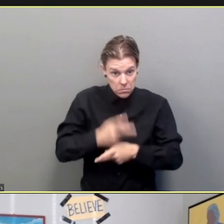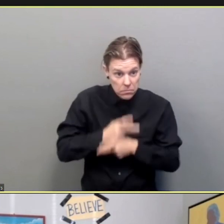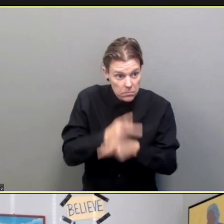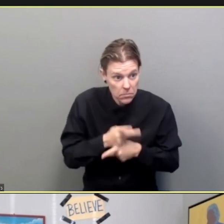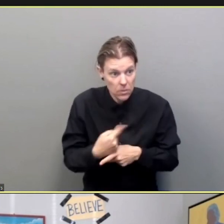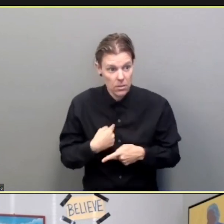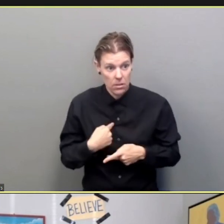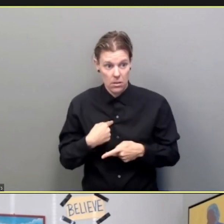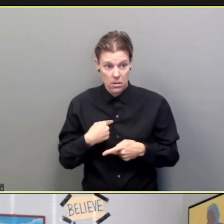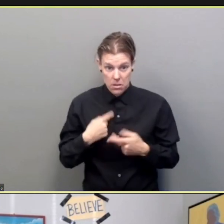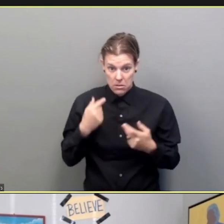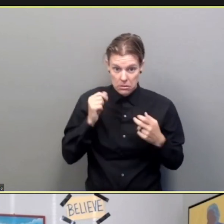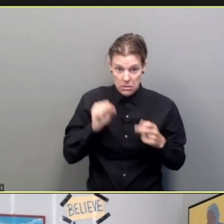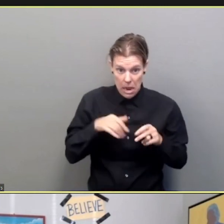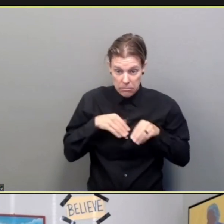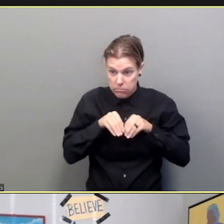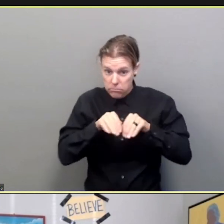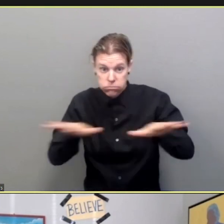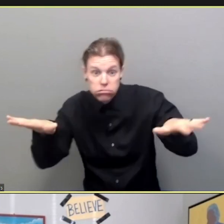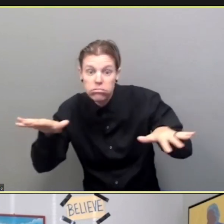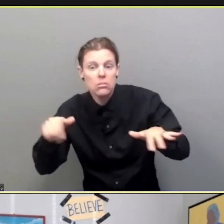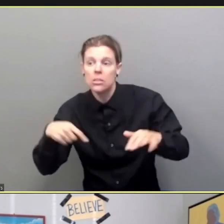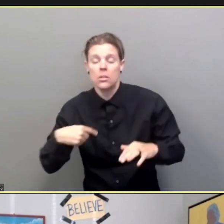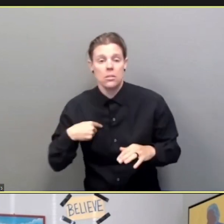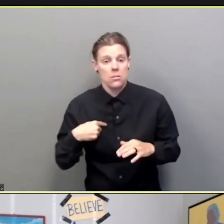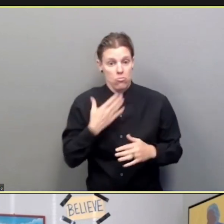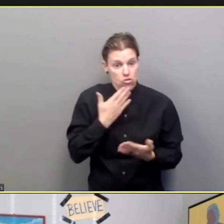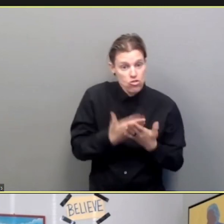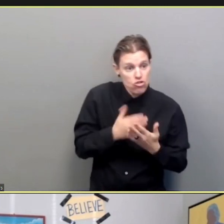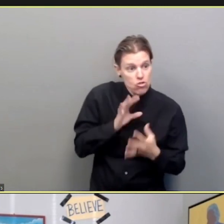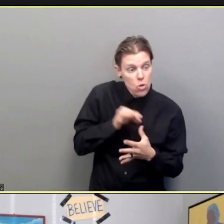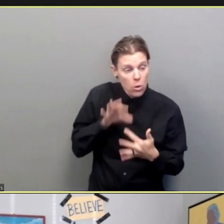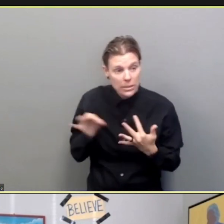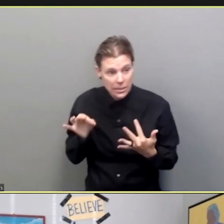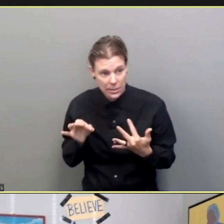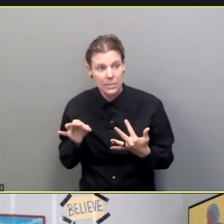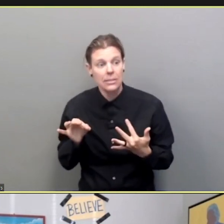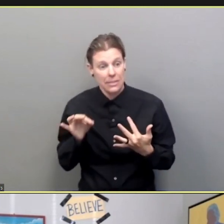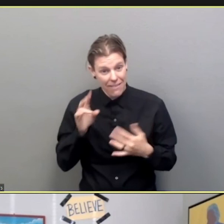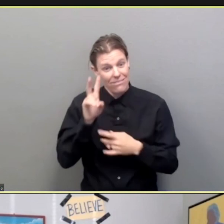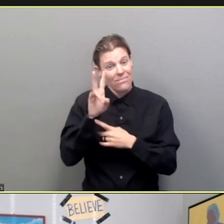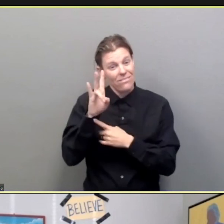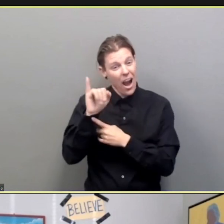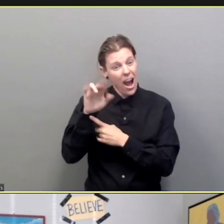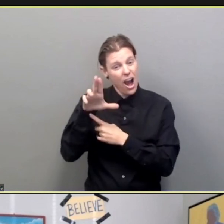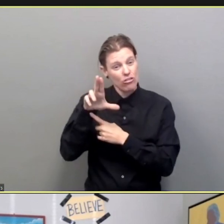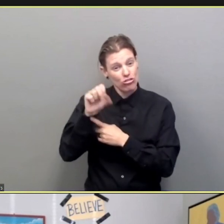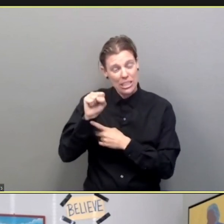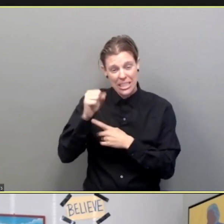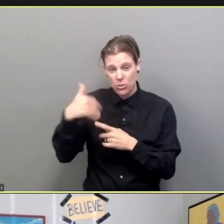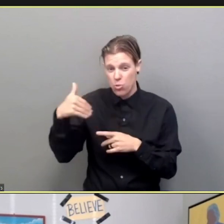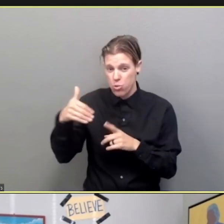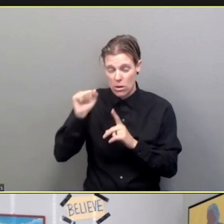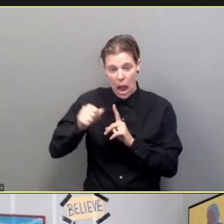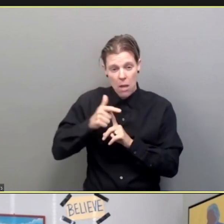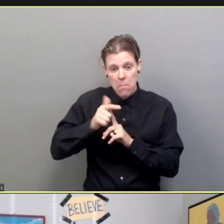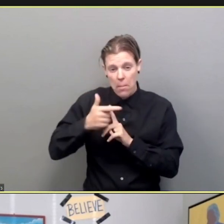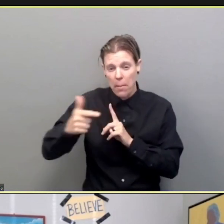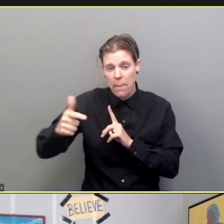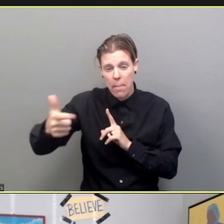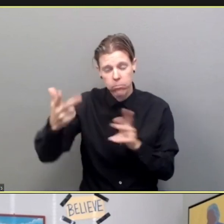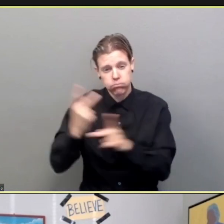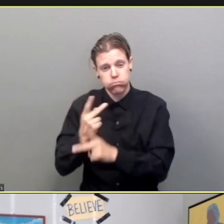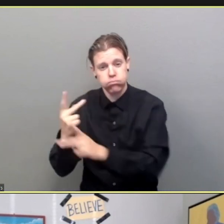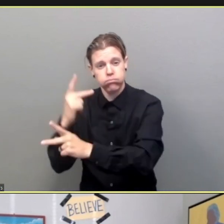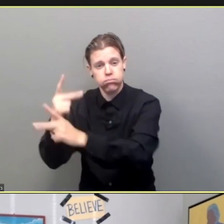4 times infectious as I was last year at this time when we were in a very similar situation? I think